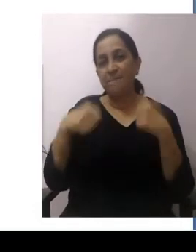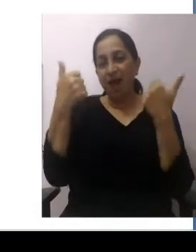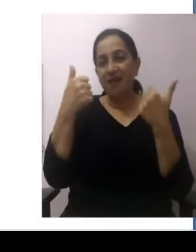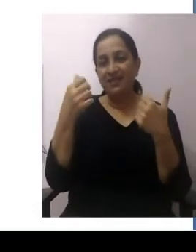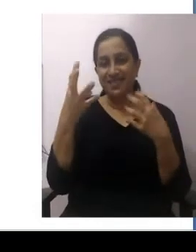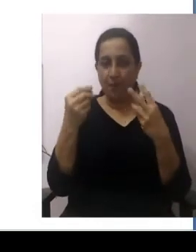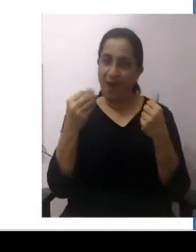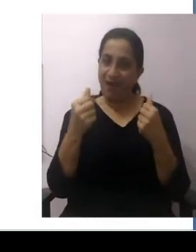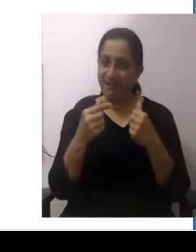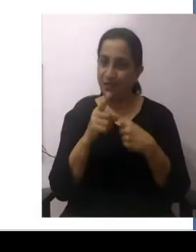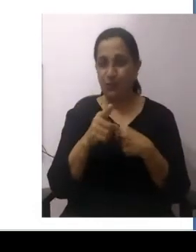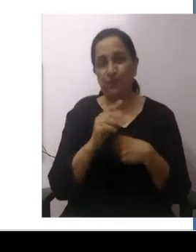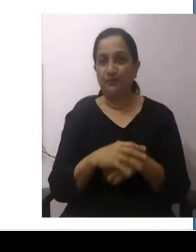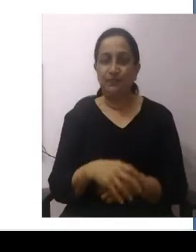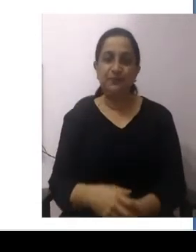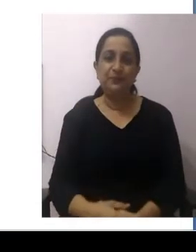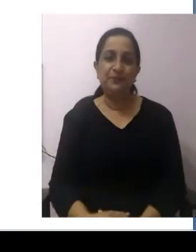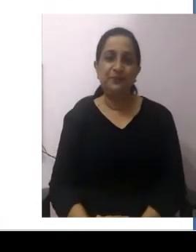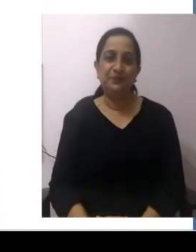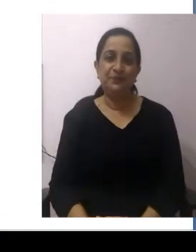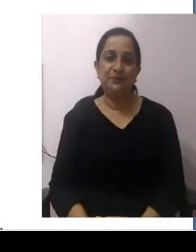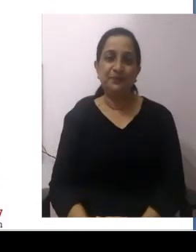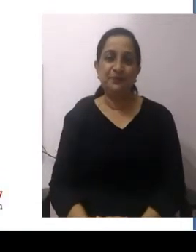necessary marks.